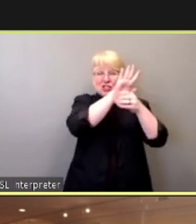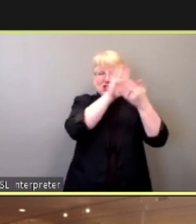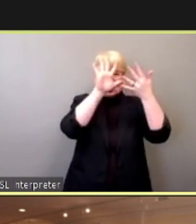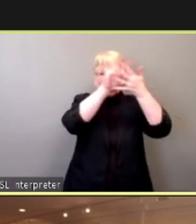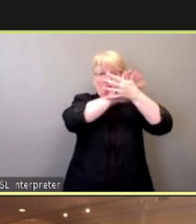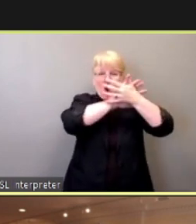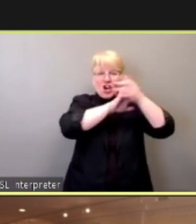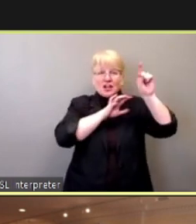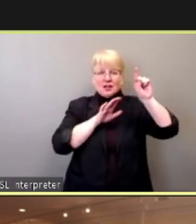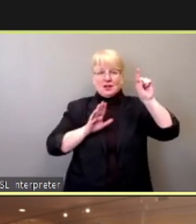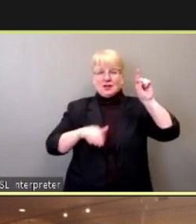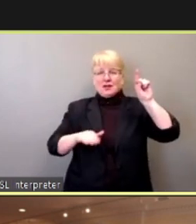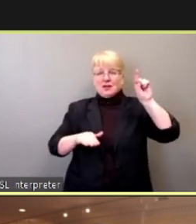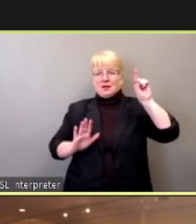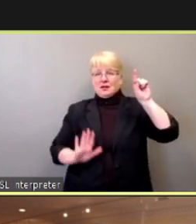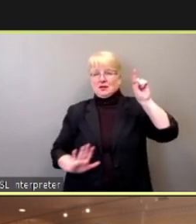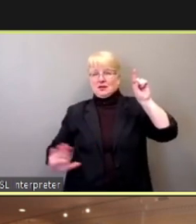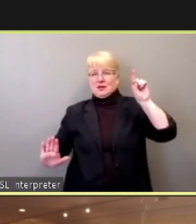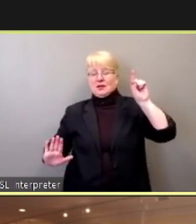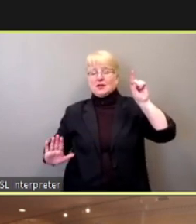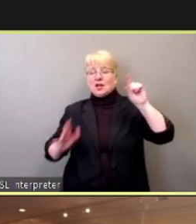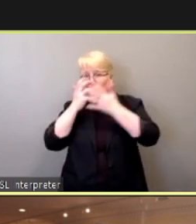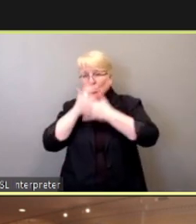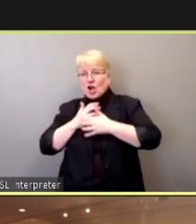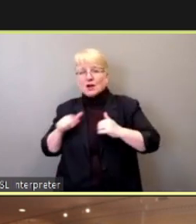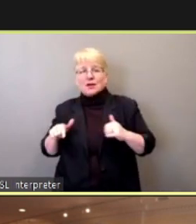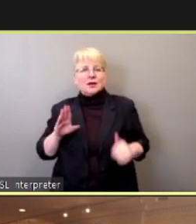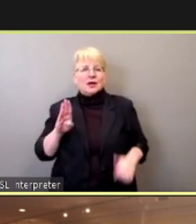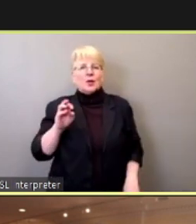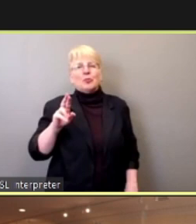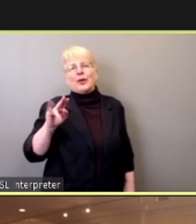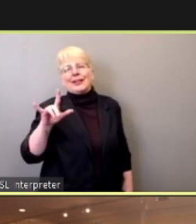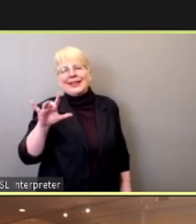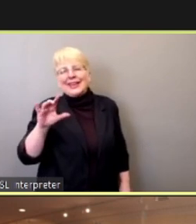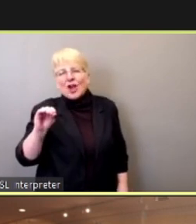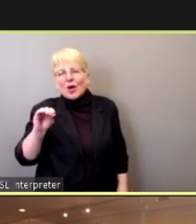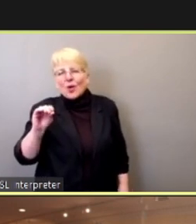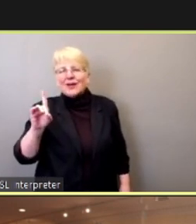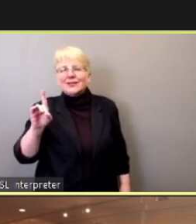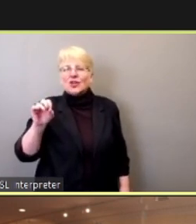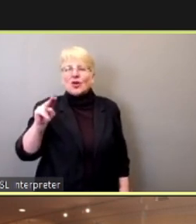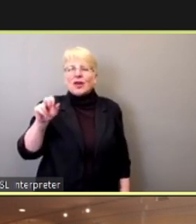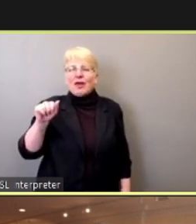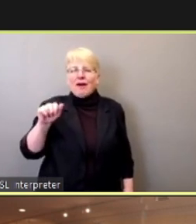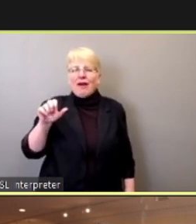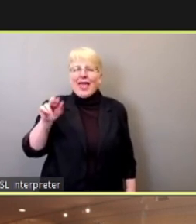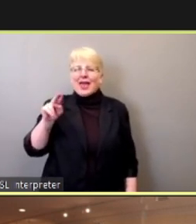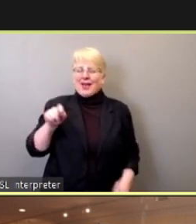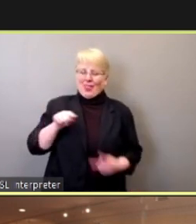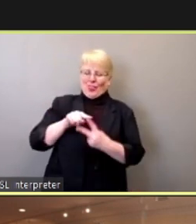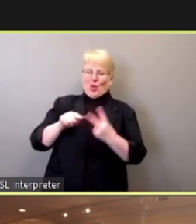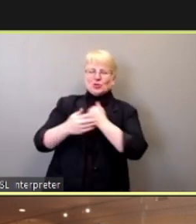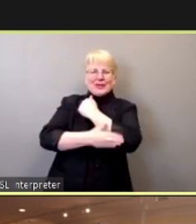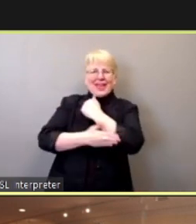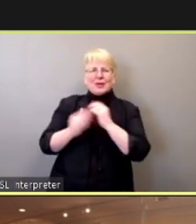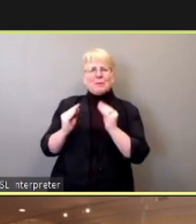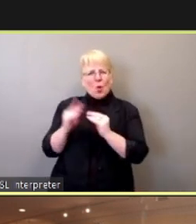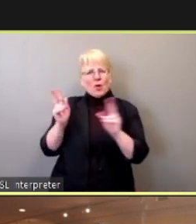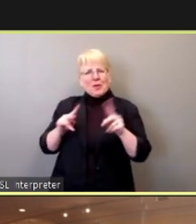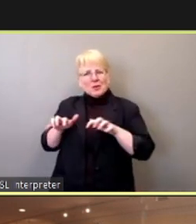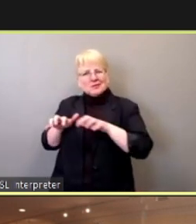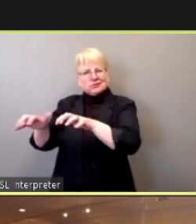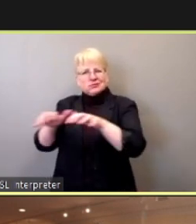state. Dark red in Bernalillo and Doñana, just because they have a lot more people there. But the case activity